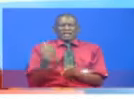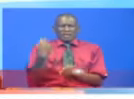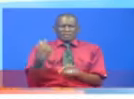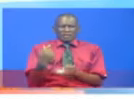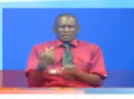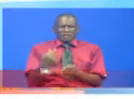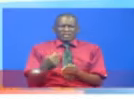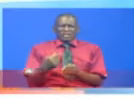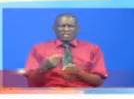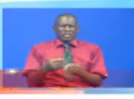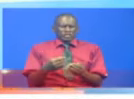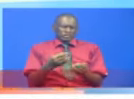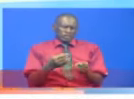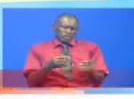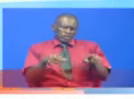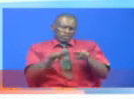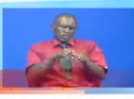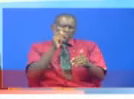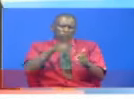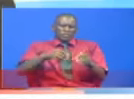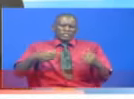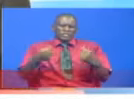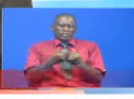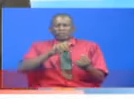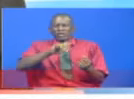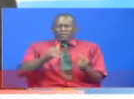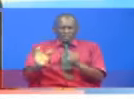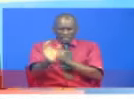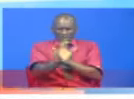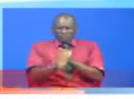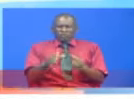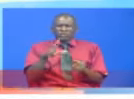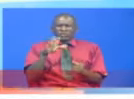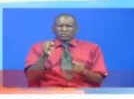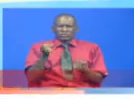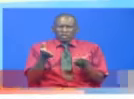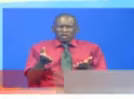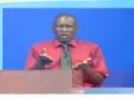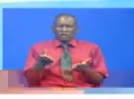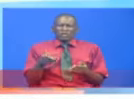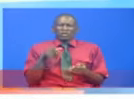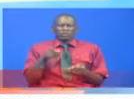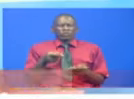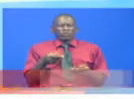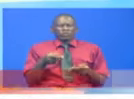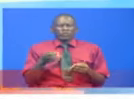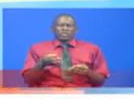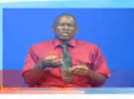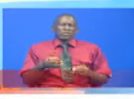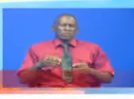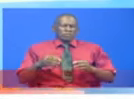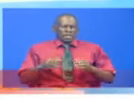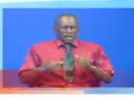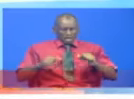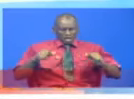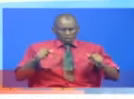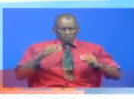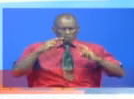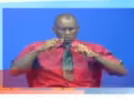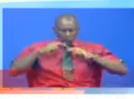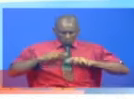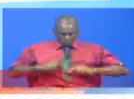what is happening in some of these other countries. So it gives some level of comfort that perhaps